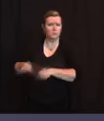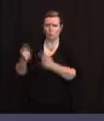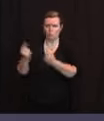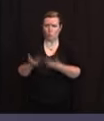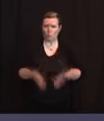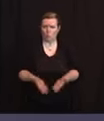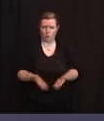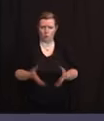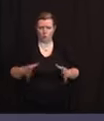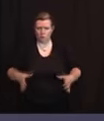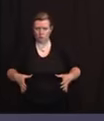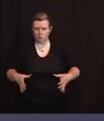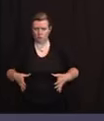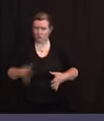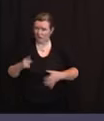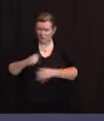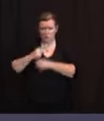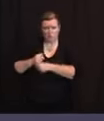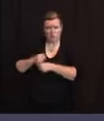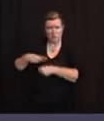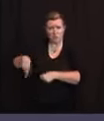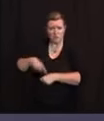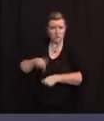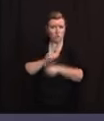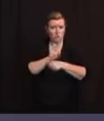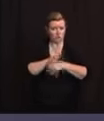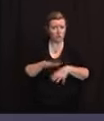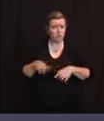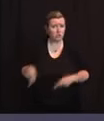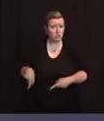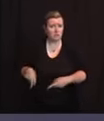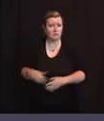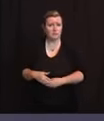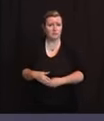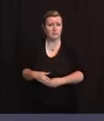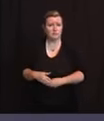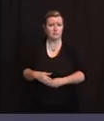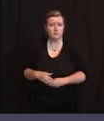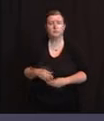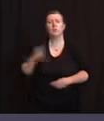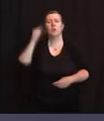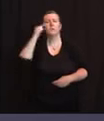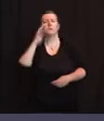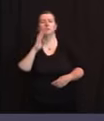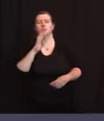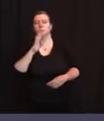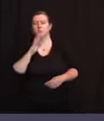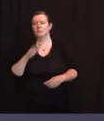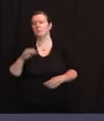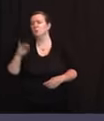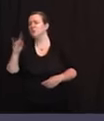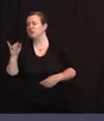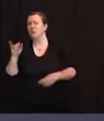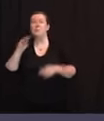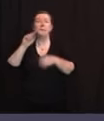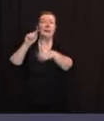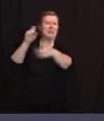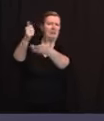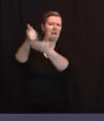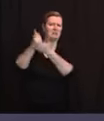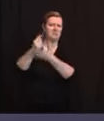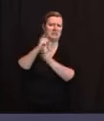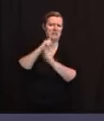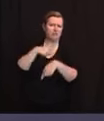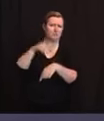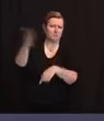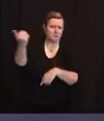the 125 or so workers? I can get, I'll have Judy and probably Matt to come in here, both on the substance as